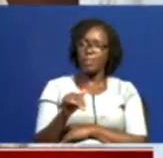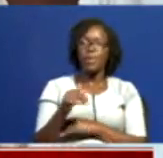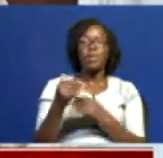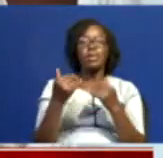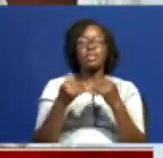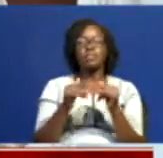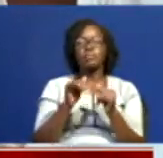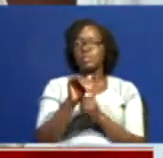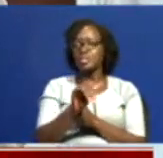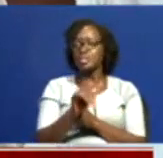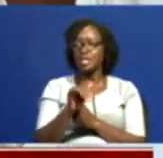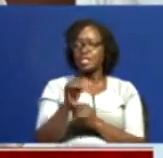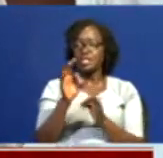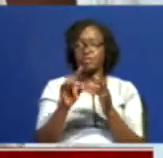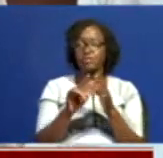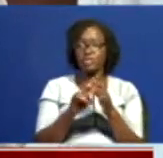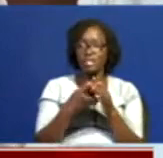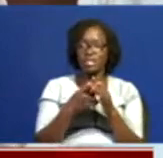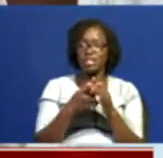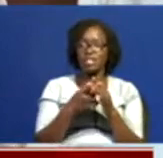sport ambayo mtu akianza